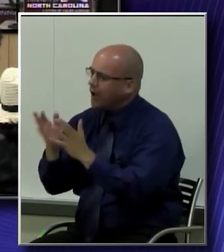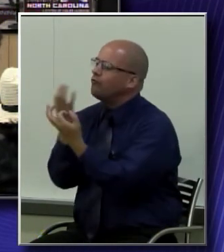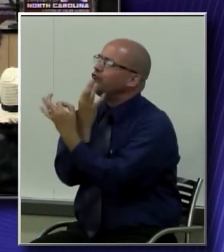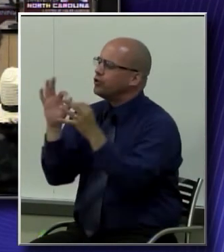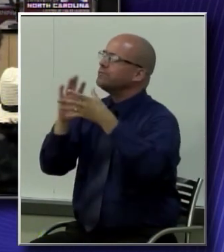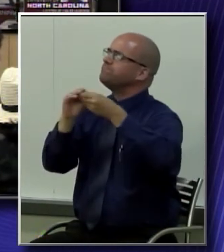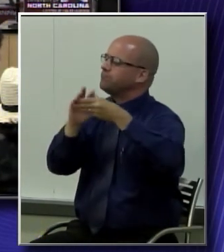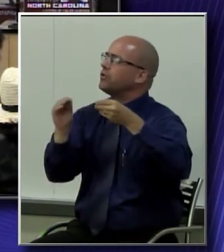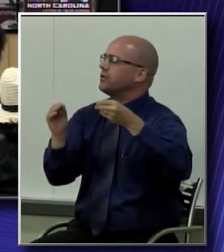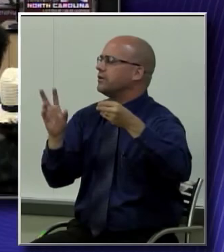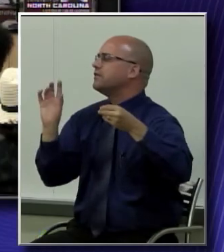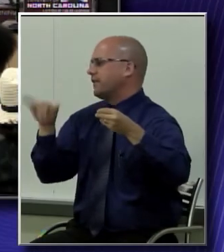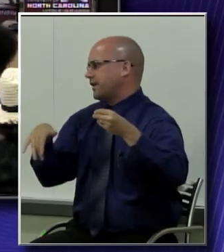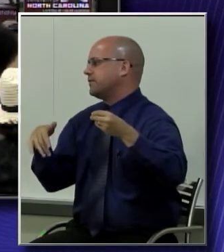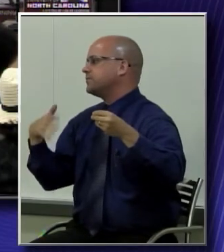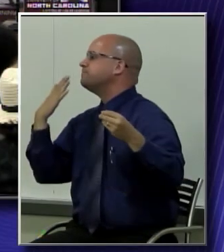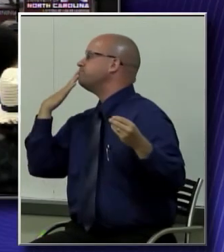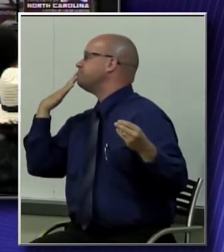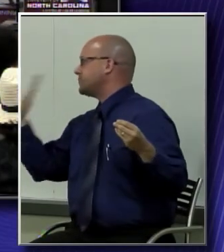Thanks.